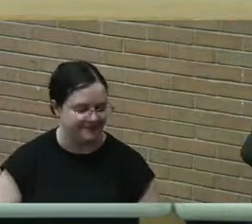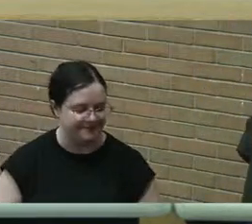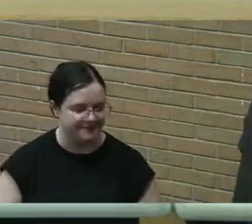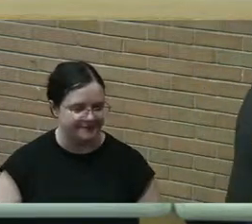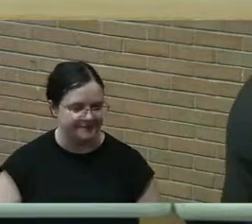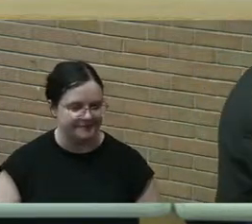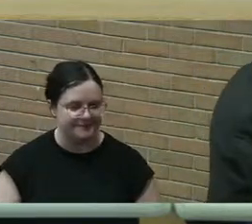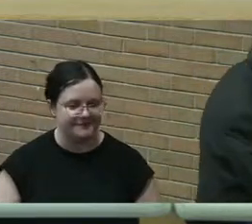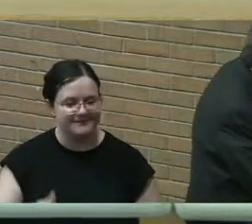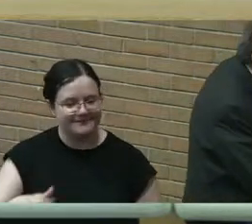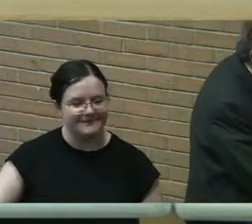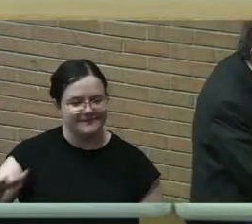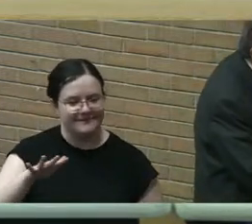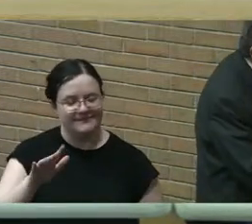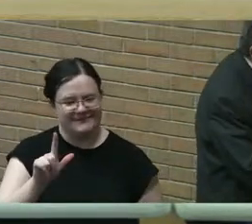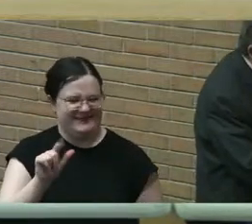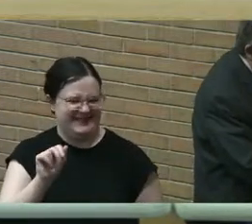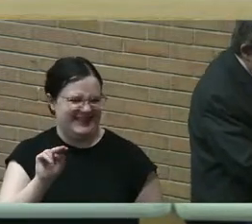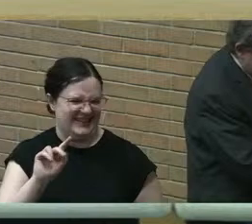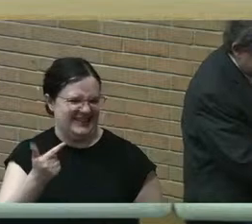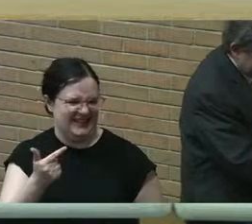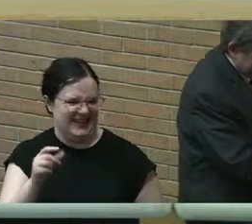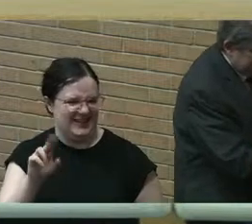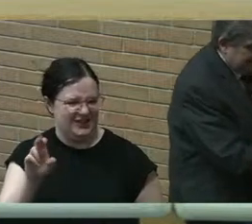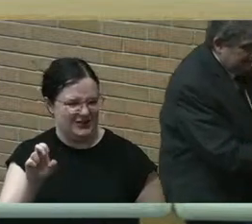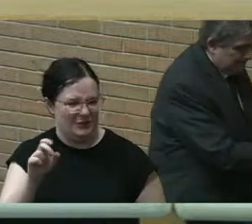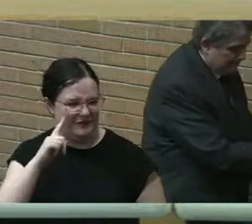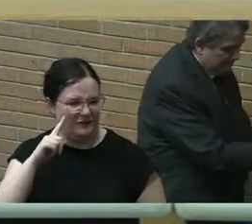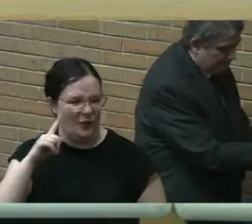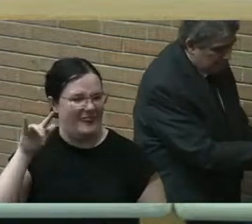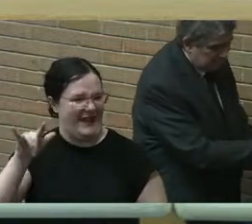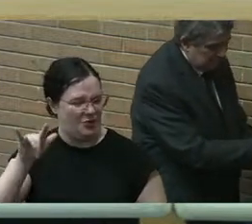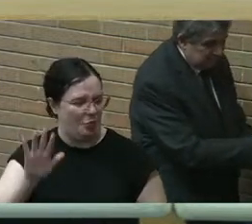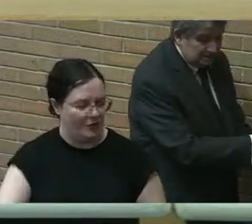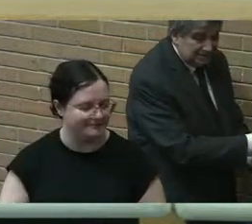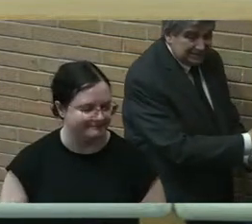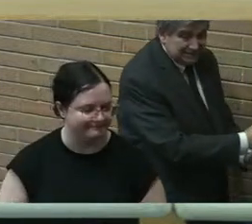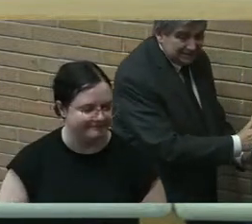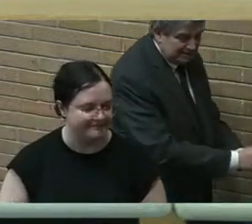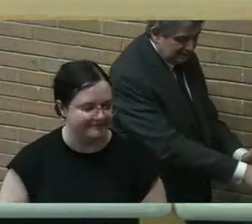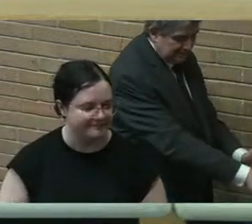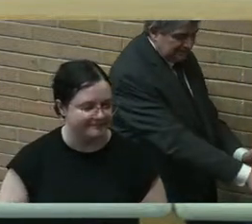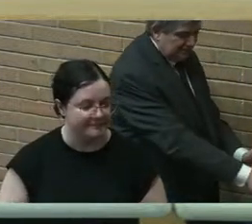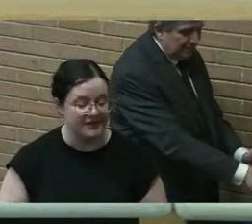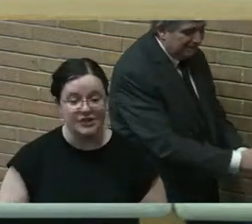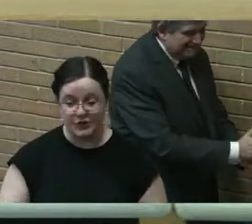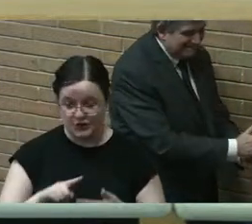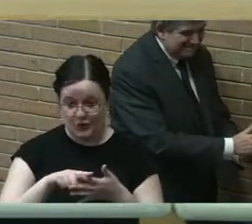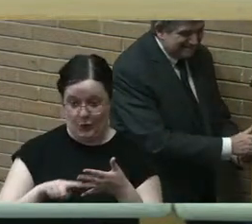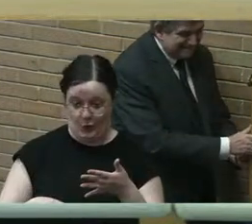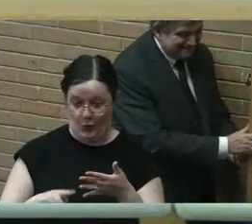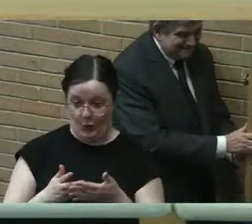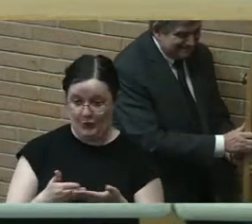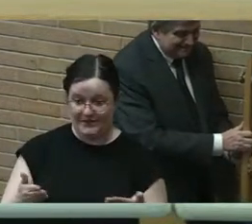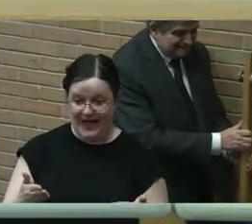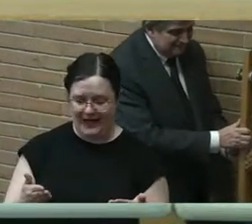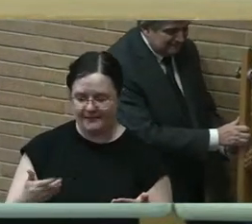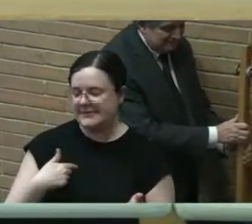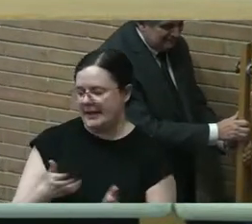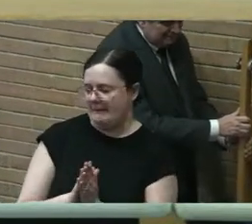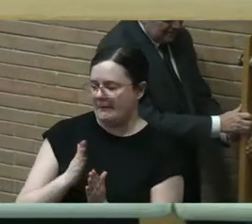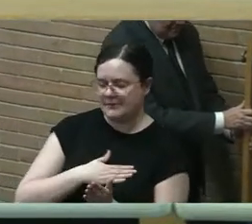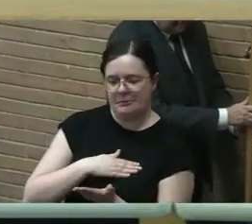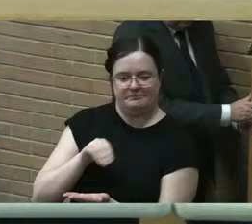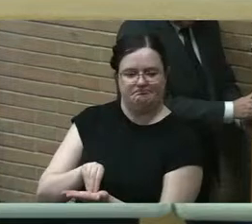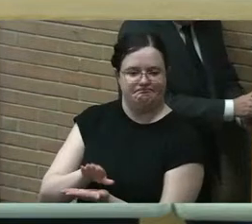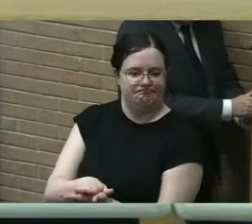landing zone for the Greater Rochester International Airport. And I would ask that those items be included in